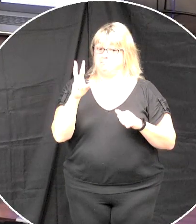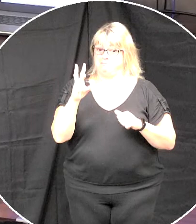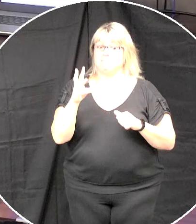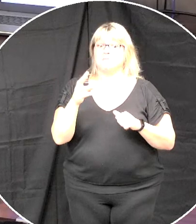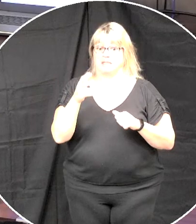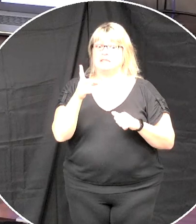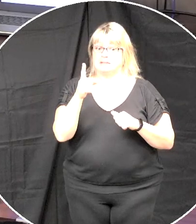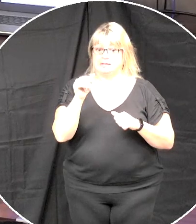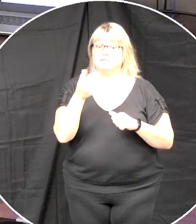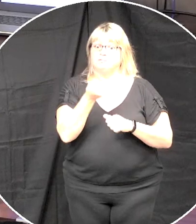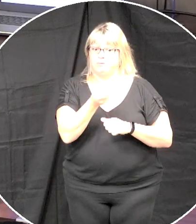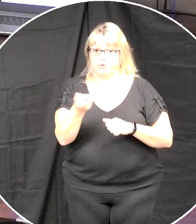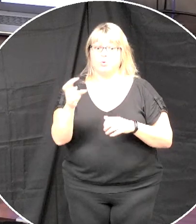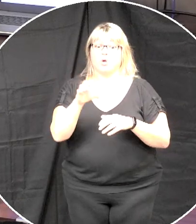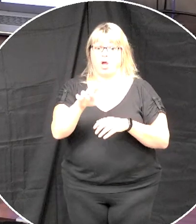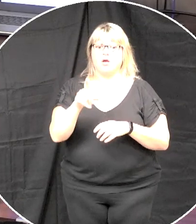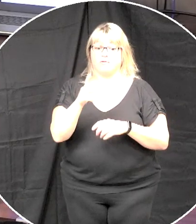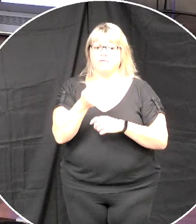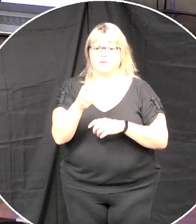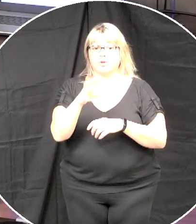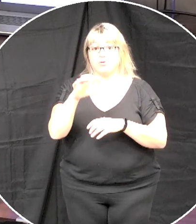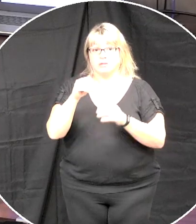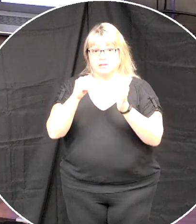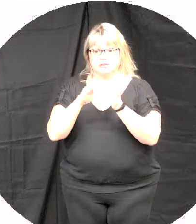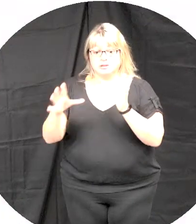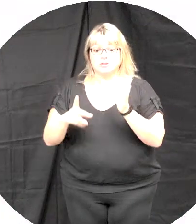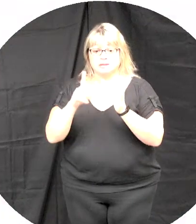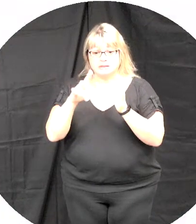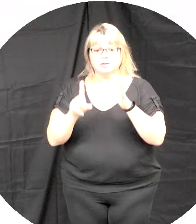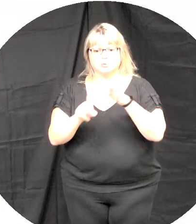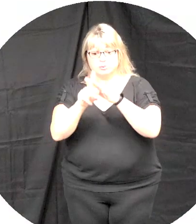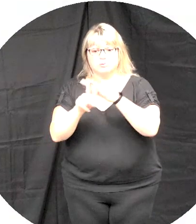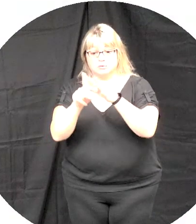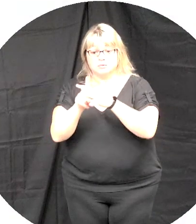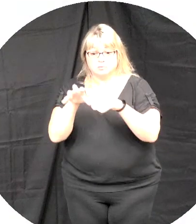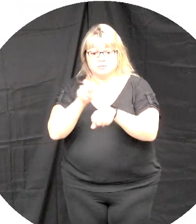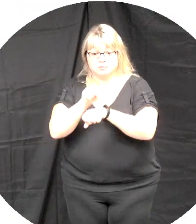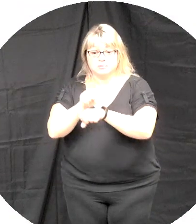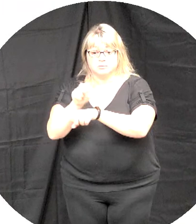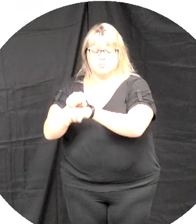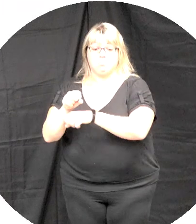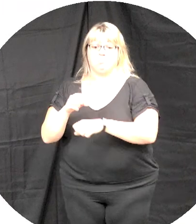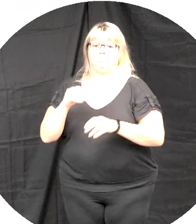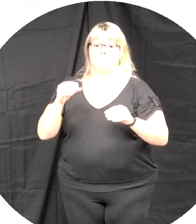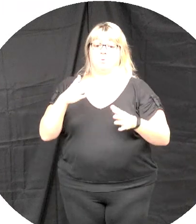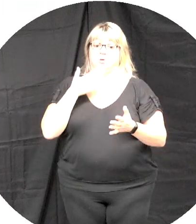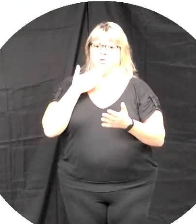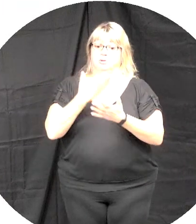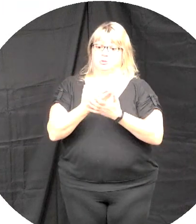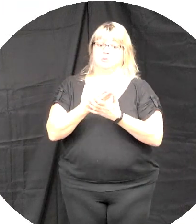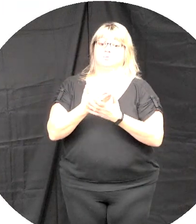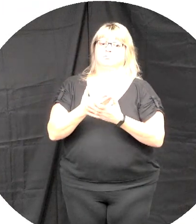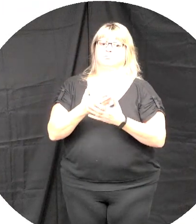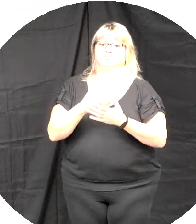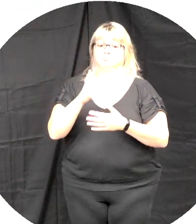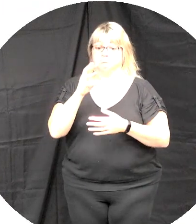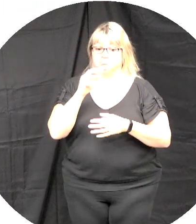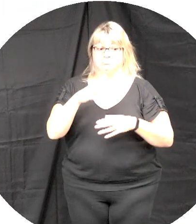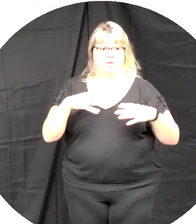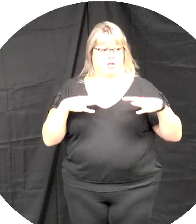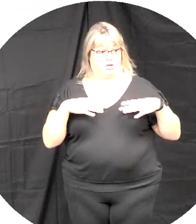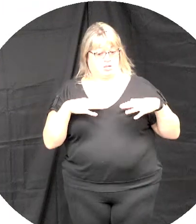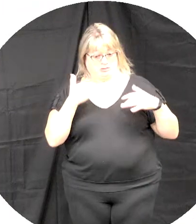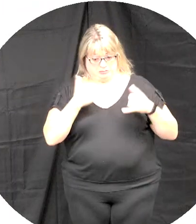hundred showed up to participate in some 60 sessions. Really speaks to the commitment of our teachers and our